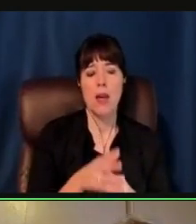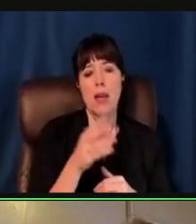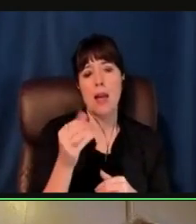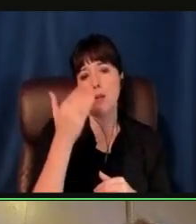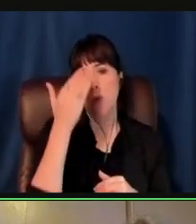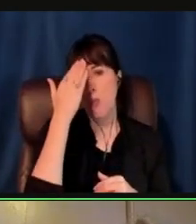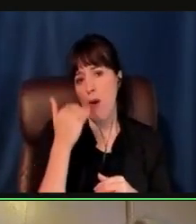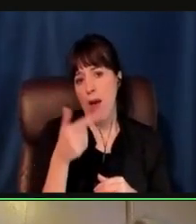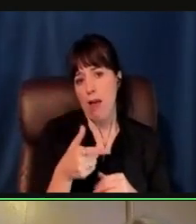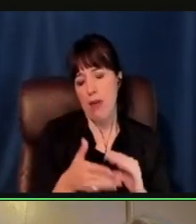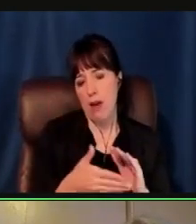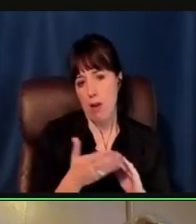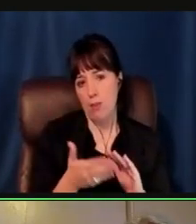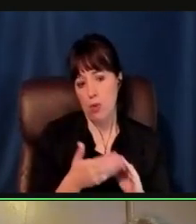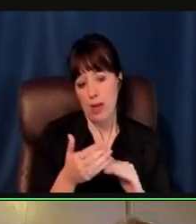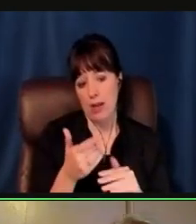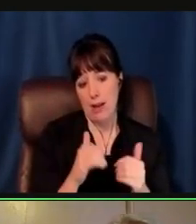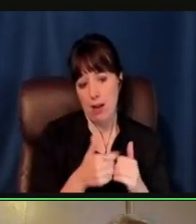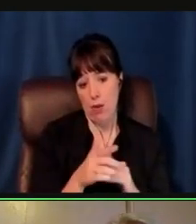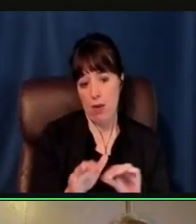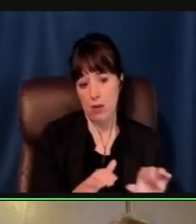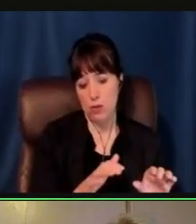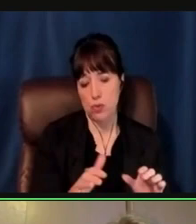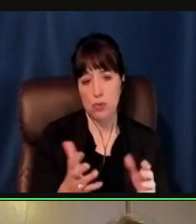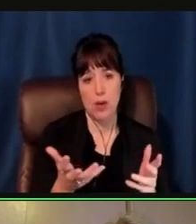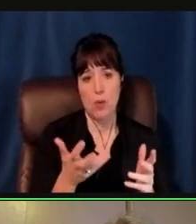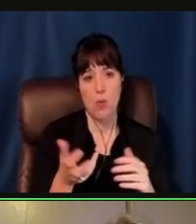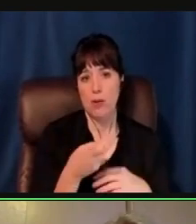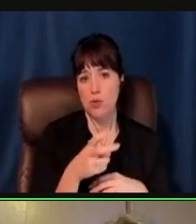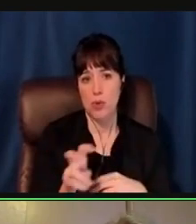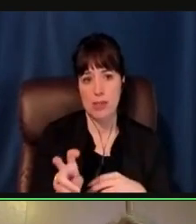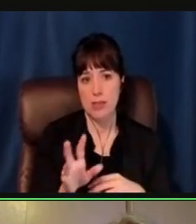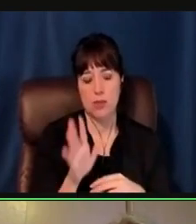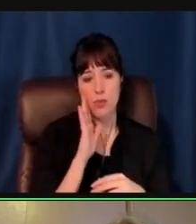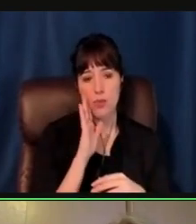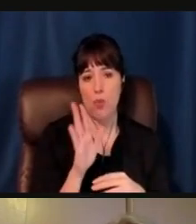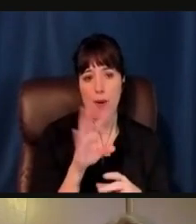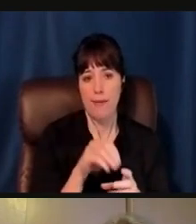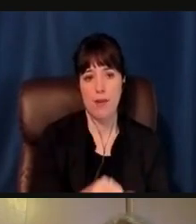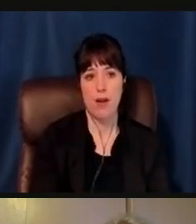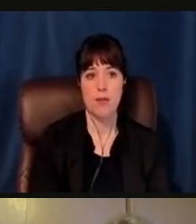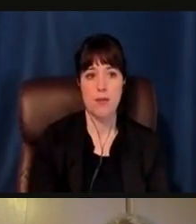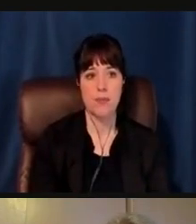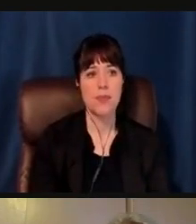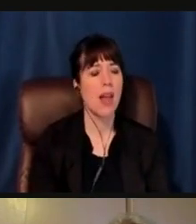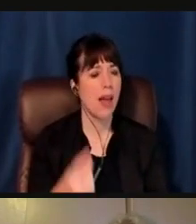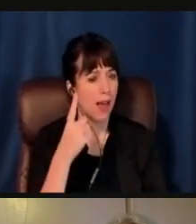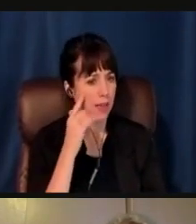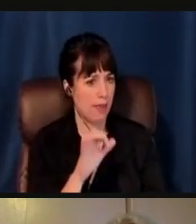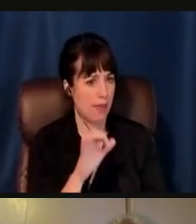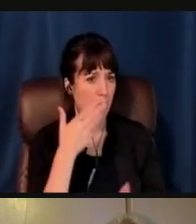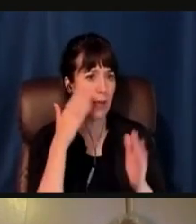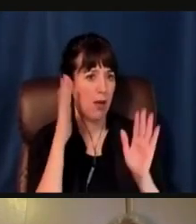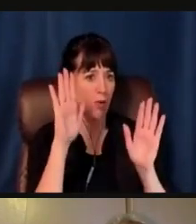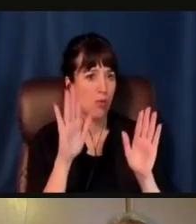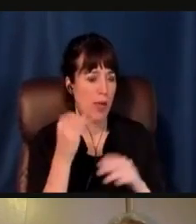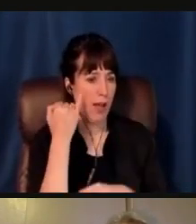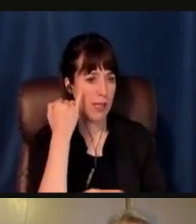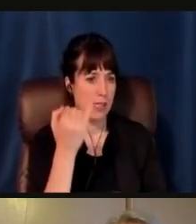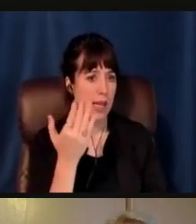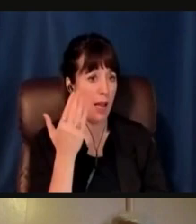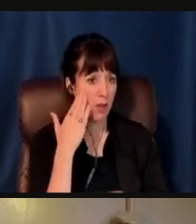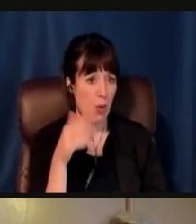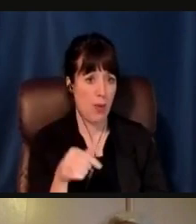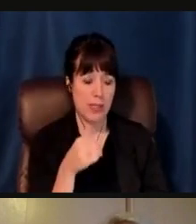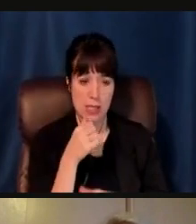they operate as they do and what a transition would involve. I think that would be a great idea, Ms. Rutherford. I know this is not